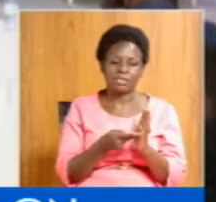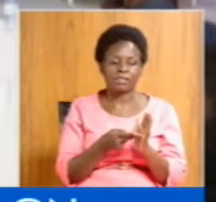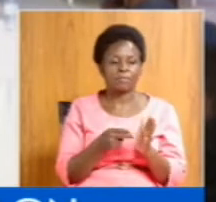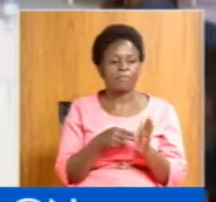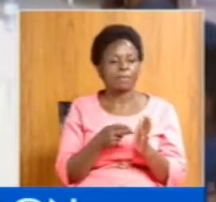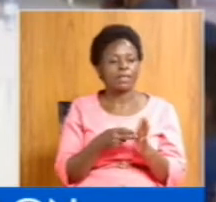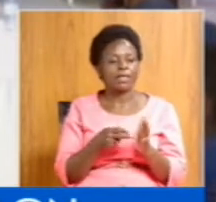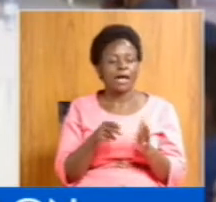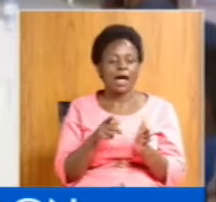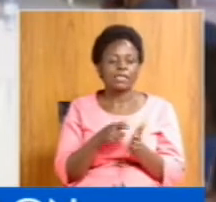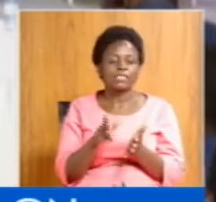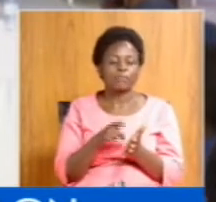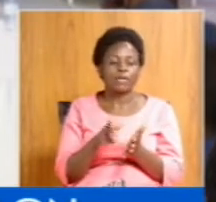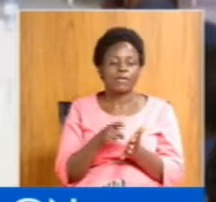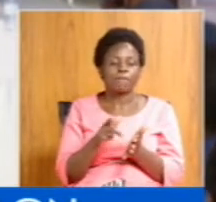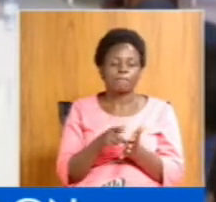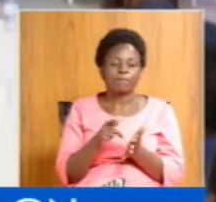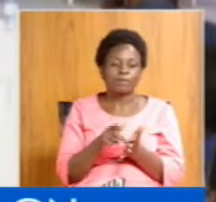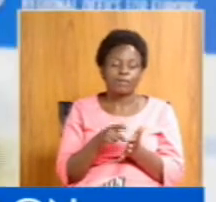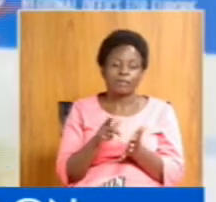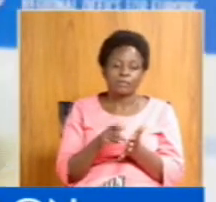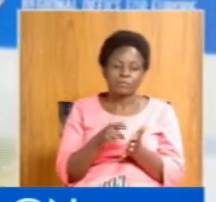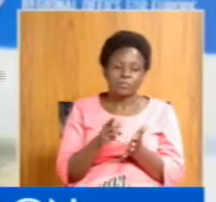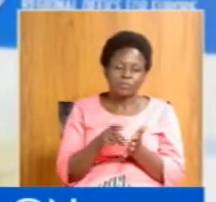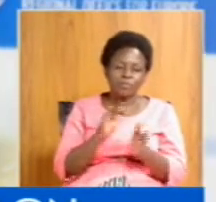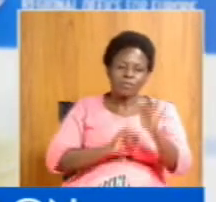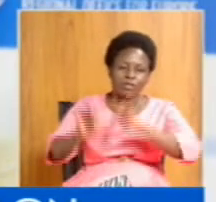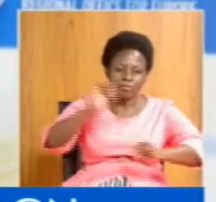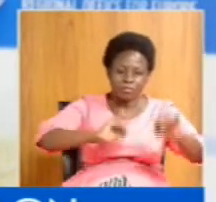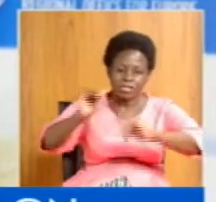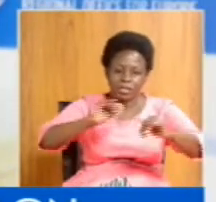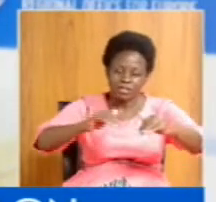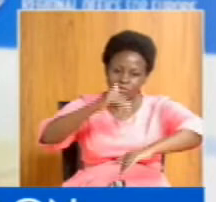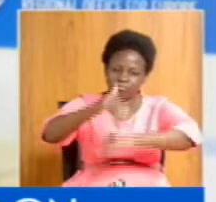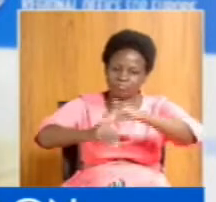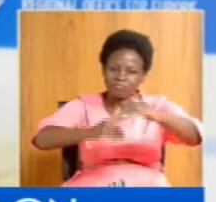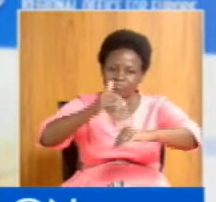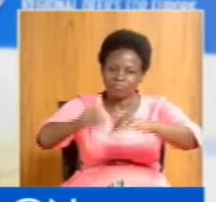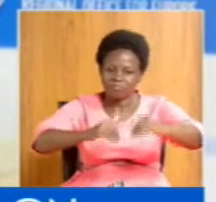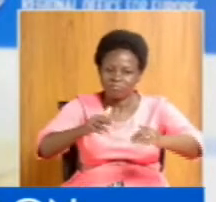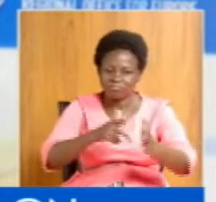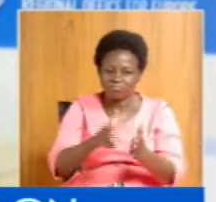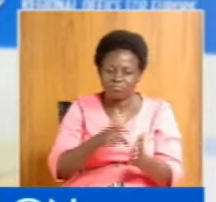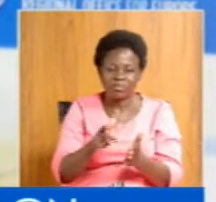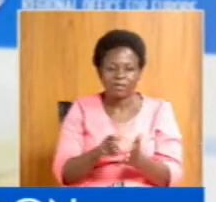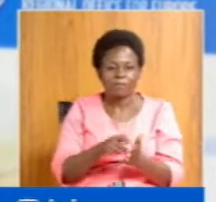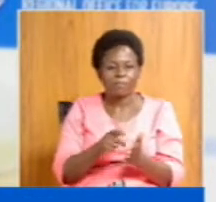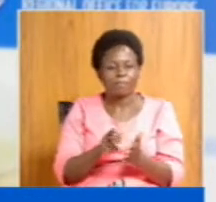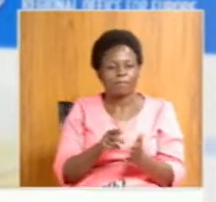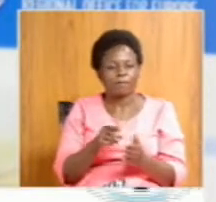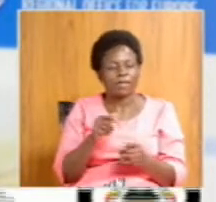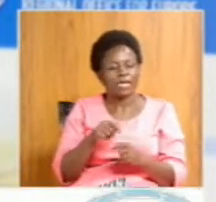you you would think that as you're paying you can think you're paying and I'm clearing I'm moving you know I'm taking against the